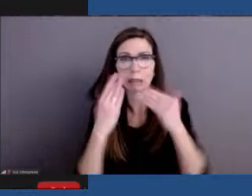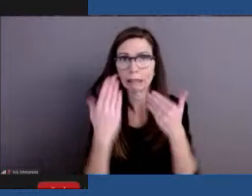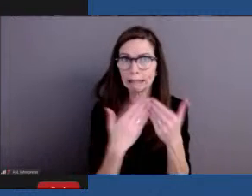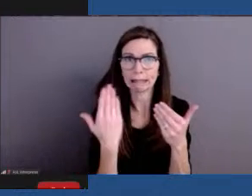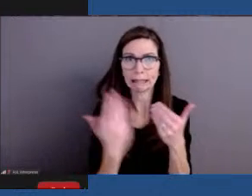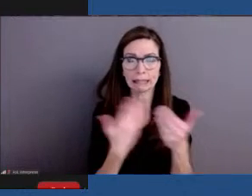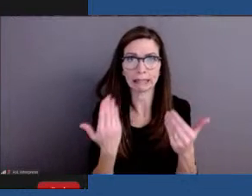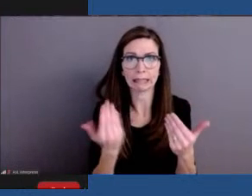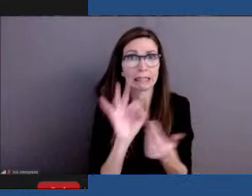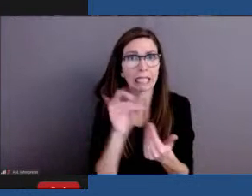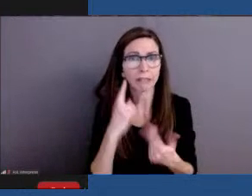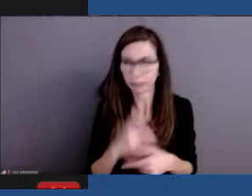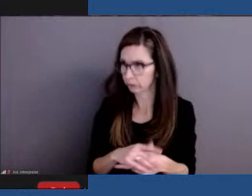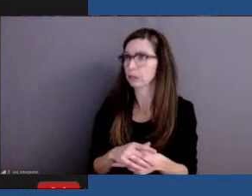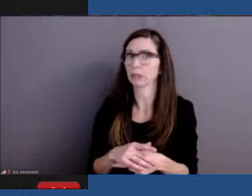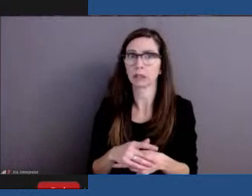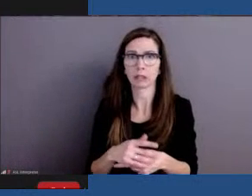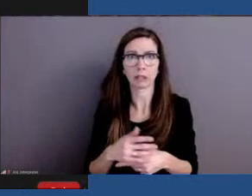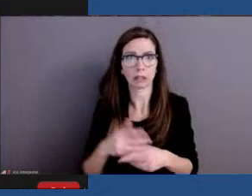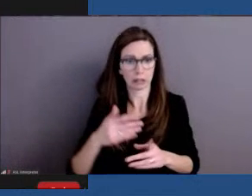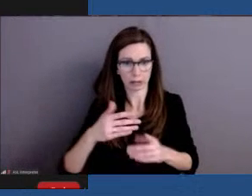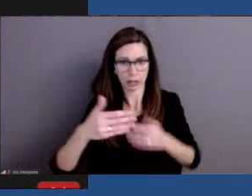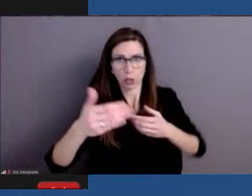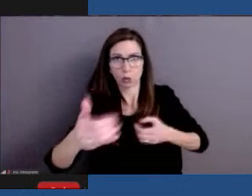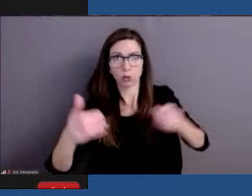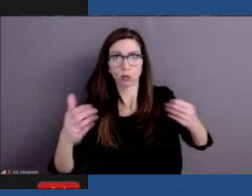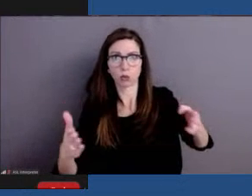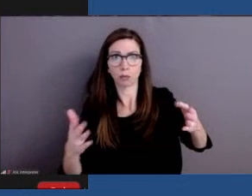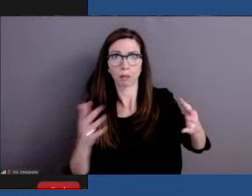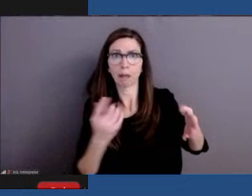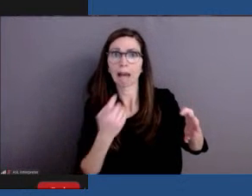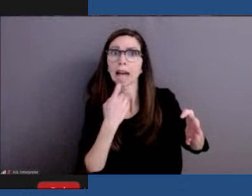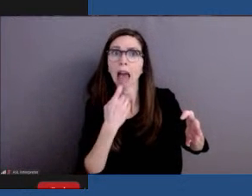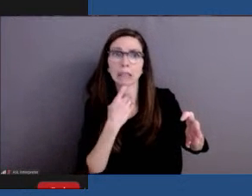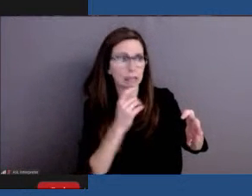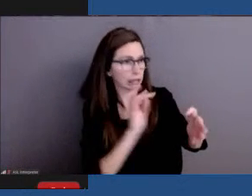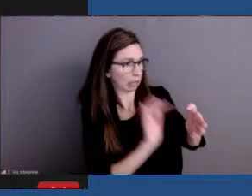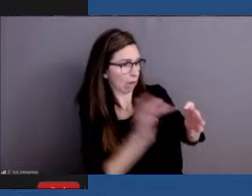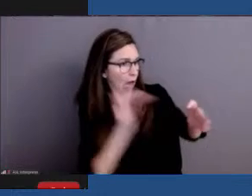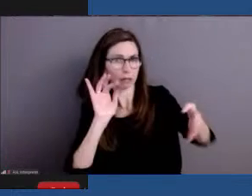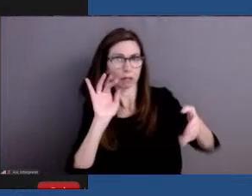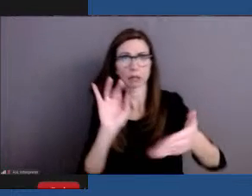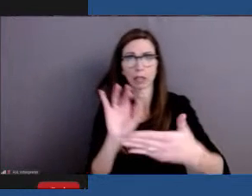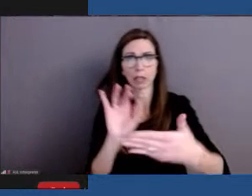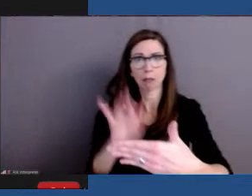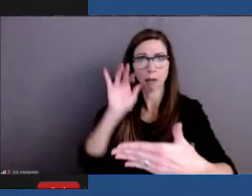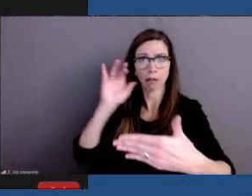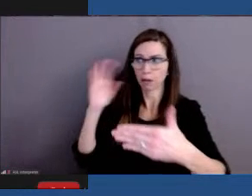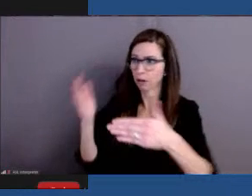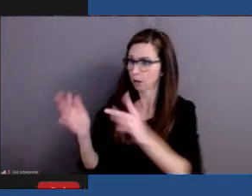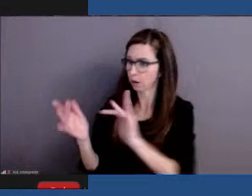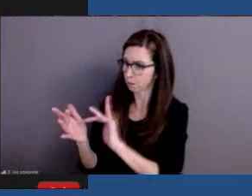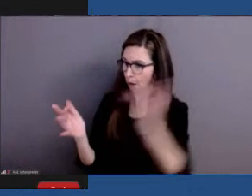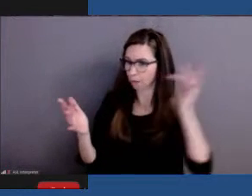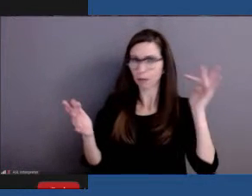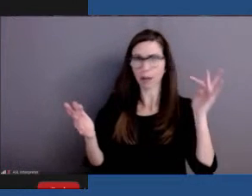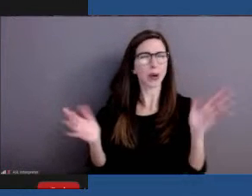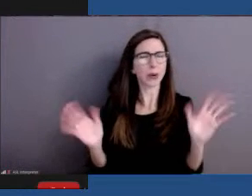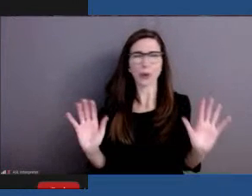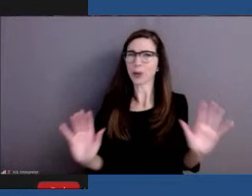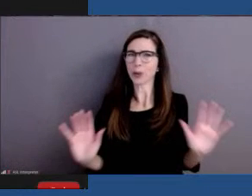more challenging. And so it's really about making sure that when we're looking at design, that we're not only